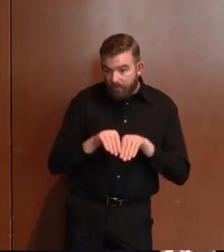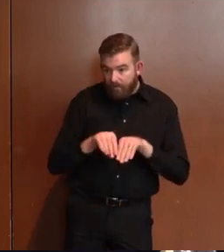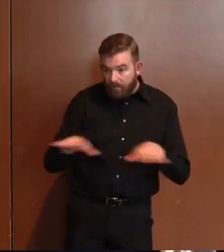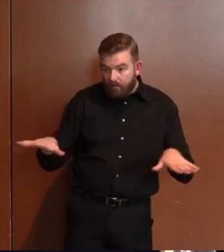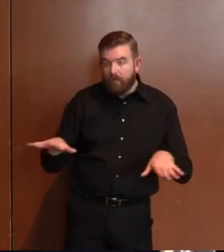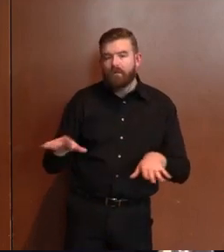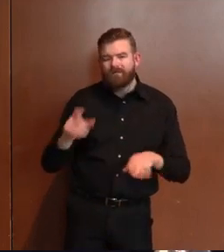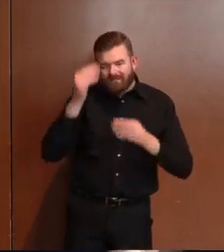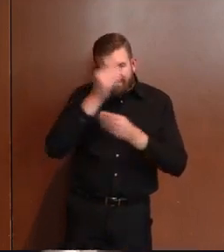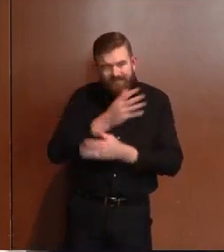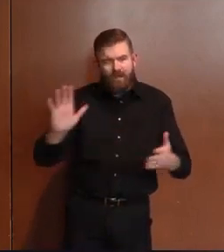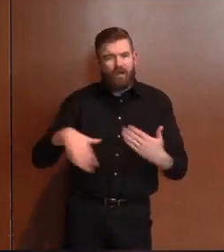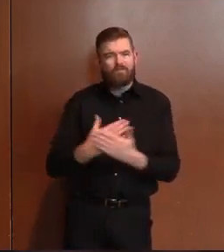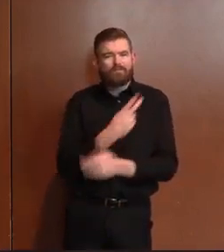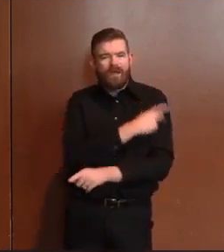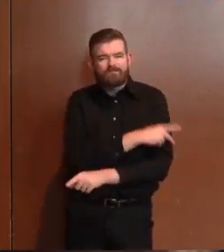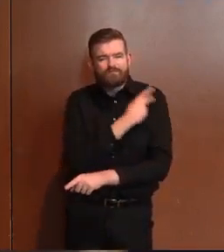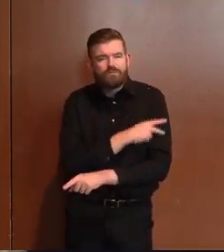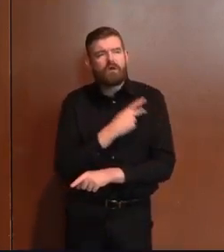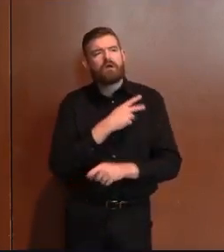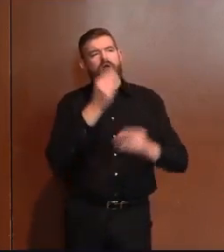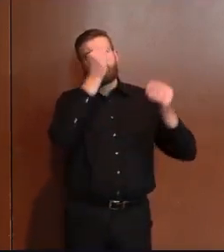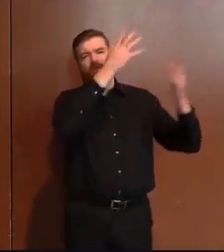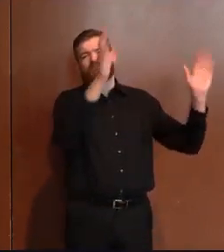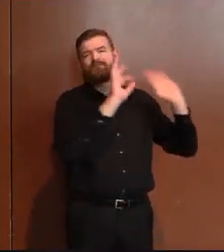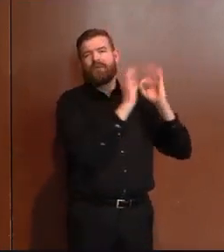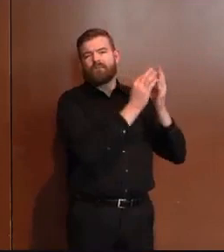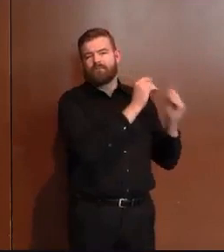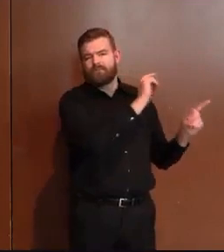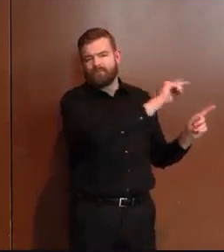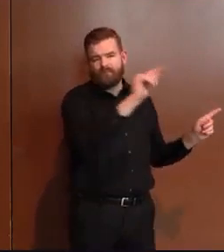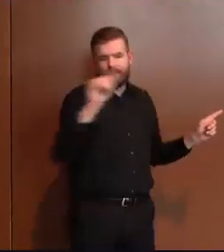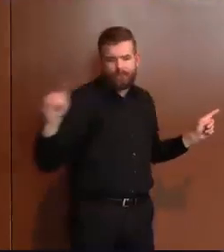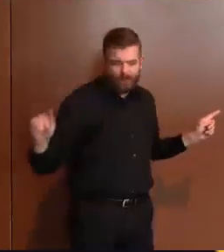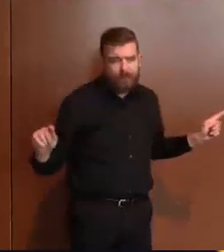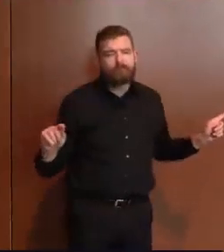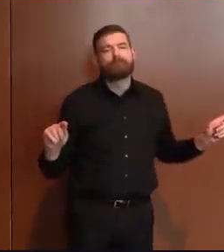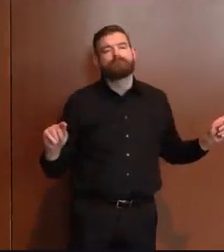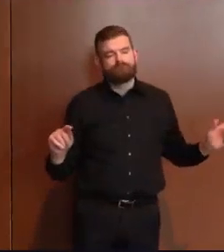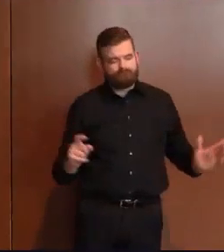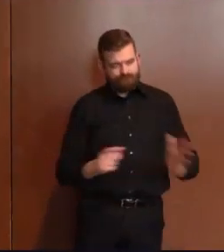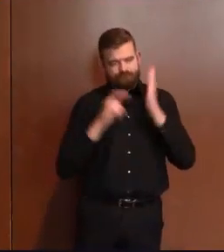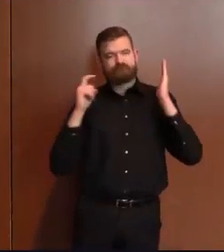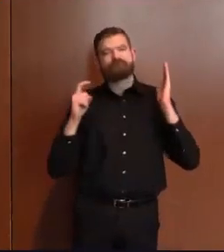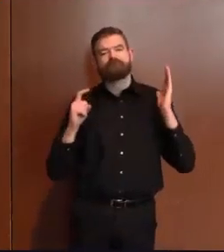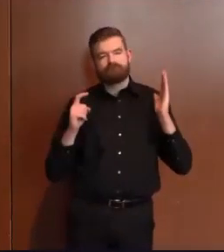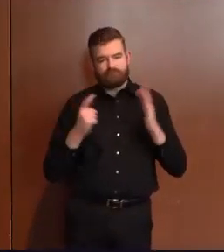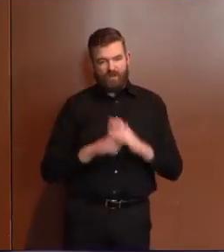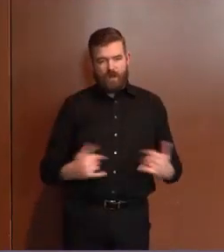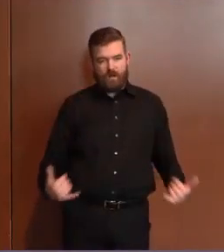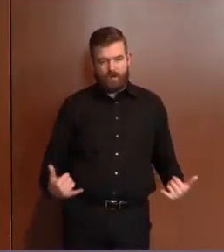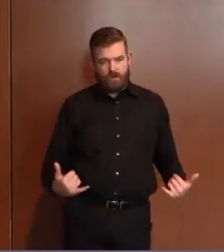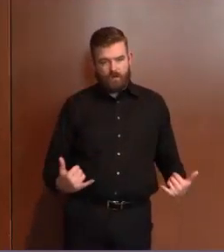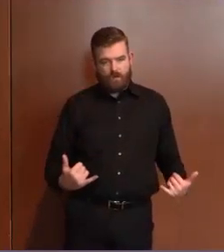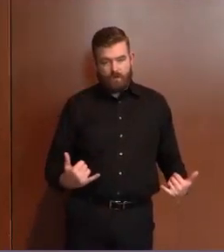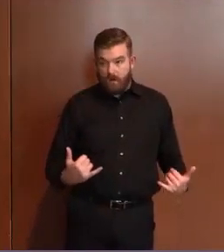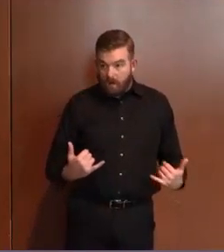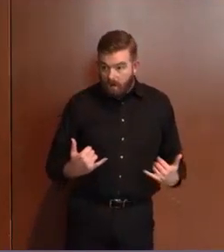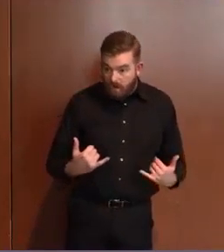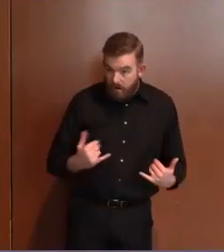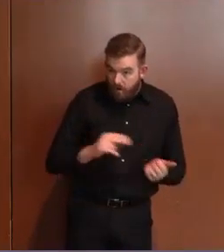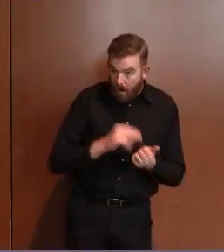And not much of a window. We will take action. Anybody else with any quickies? Real quick, sir,